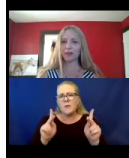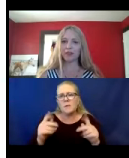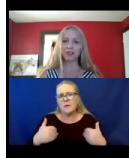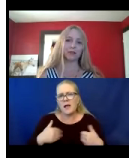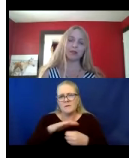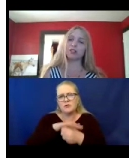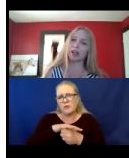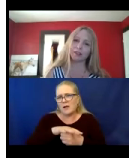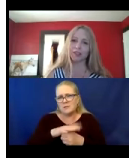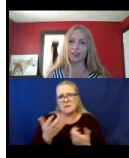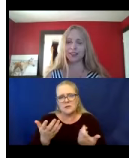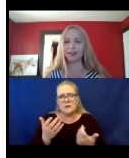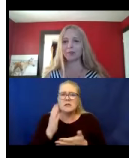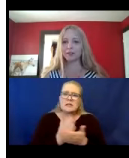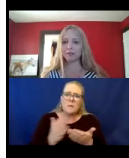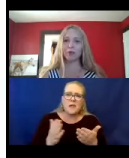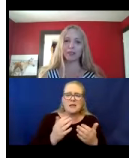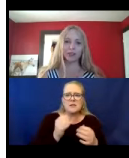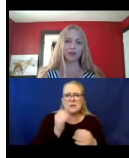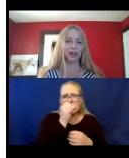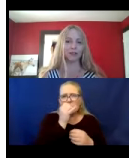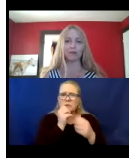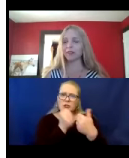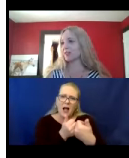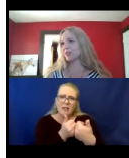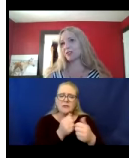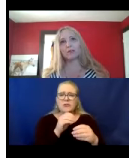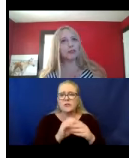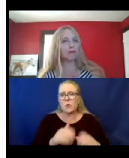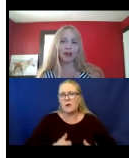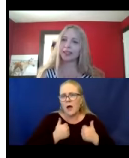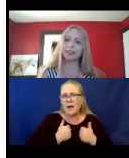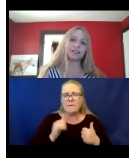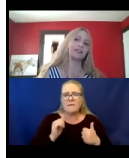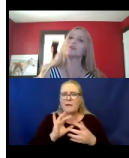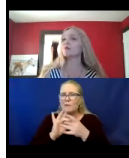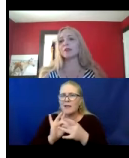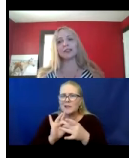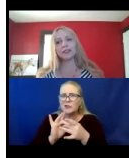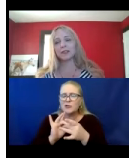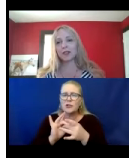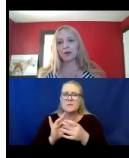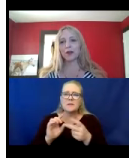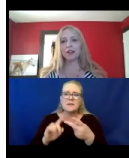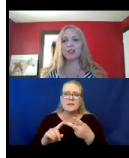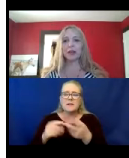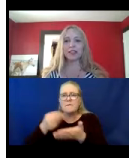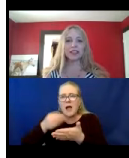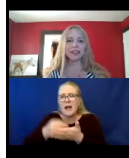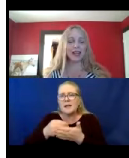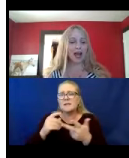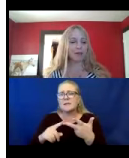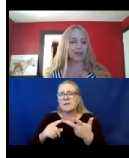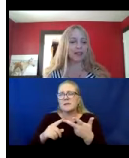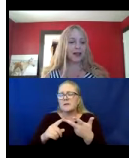lives, you know, things that might be challenging at different points in our life, relationships or finances or, you know, unexpected